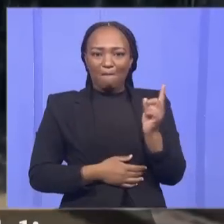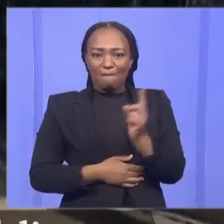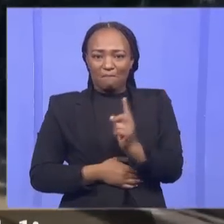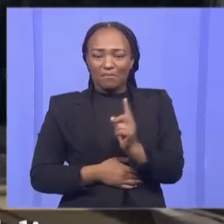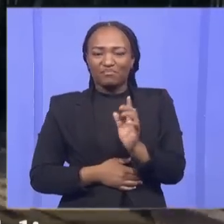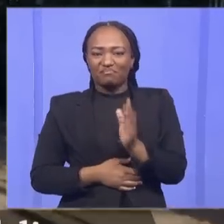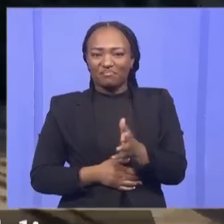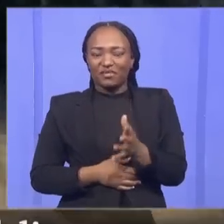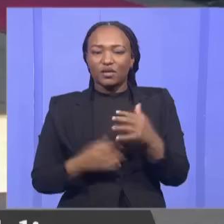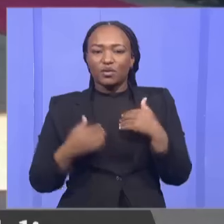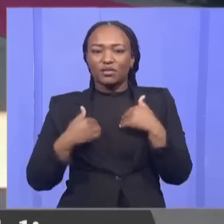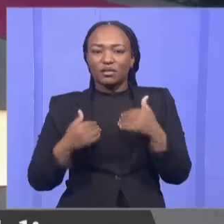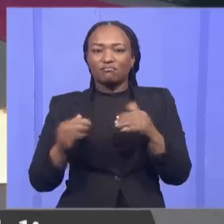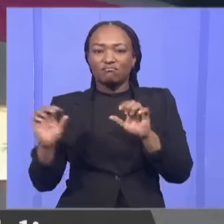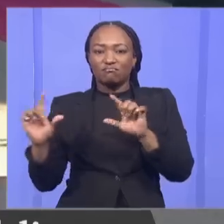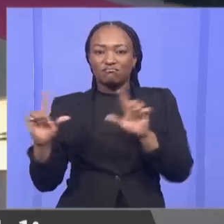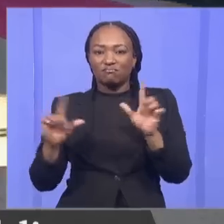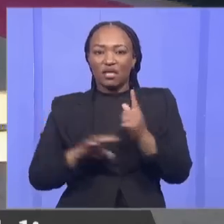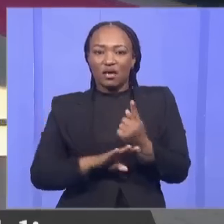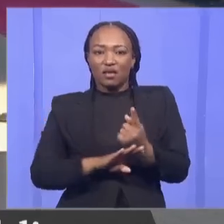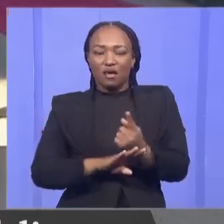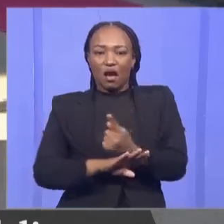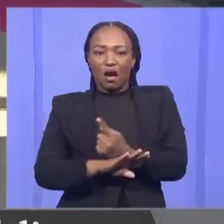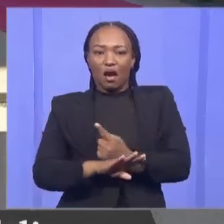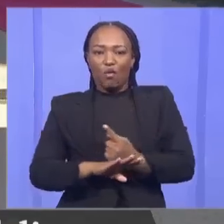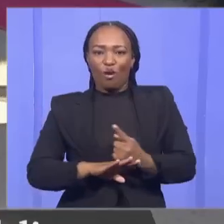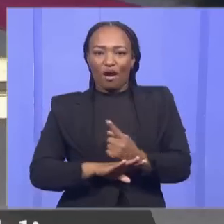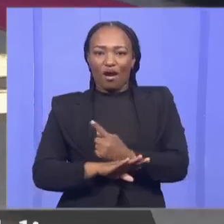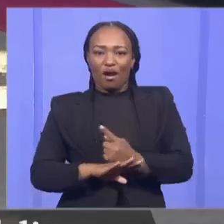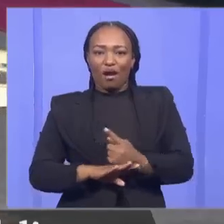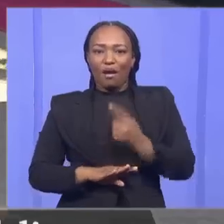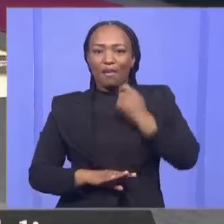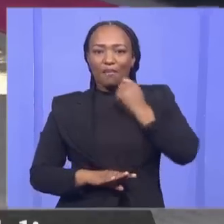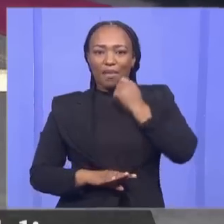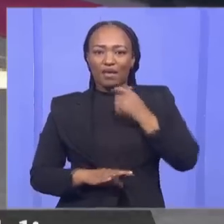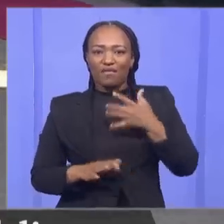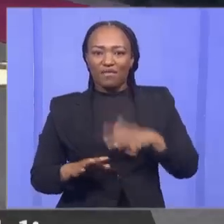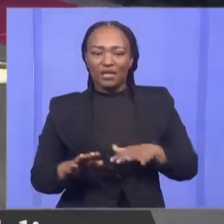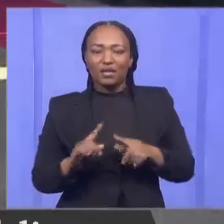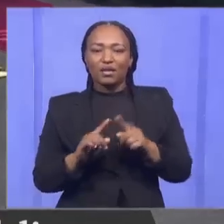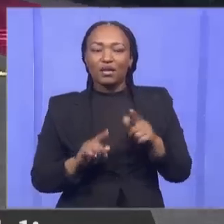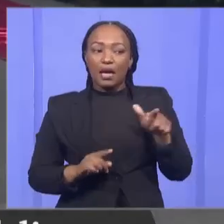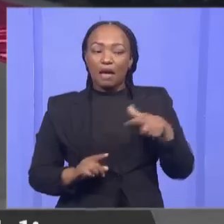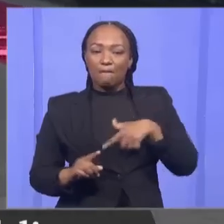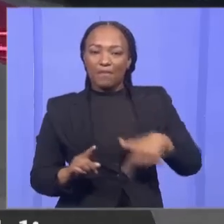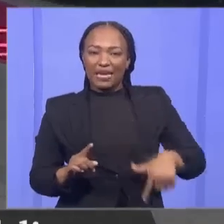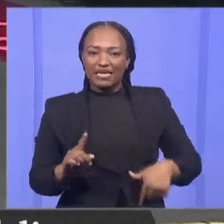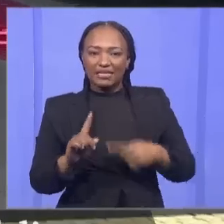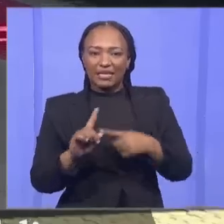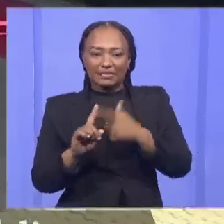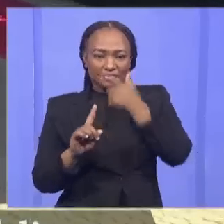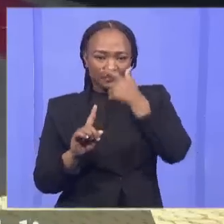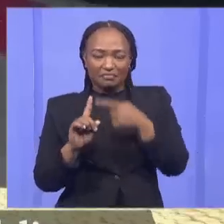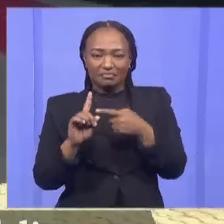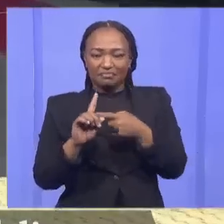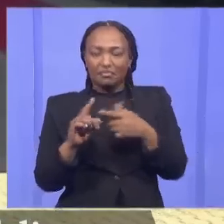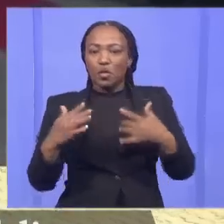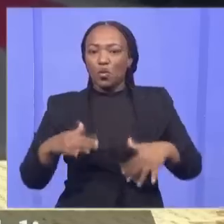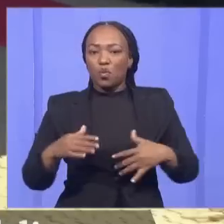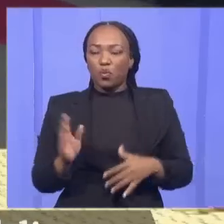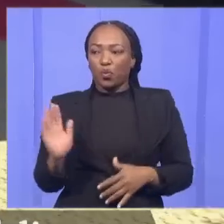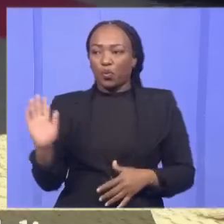our broadcast by saying, "Cometh the hour, cometh the man." Today is certainly about Cyril Ramaphosa himself, and this is certainly what